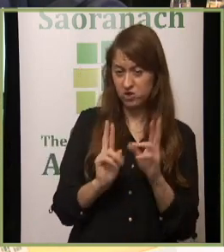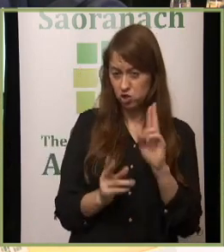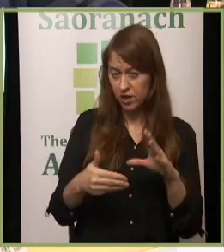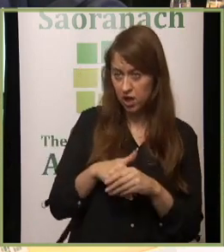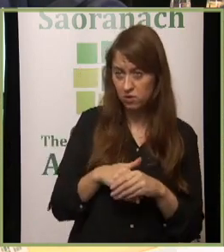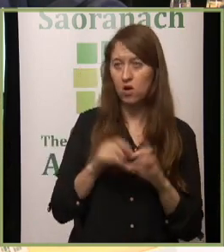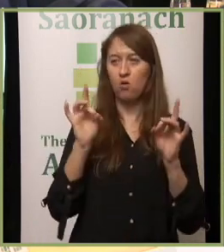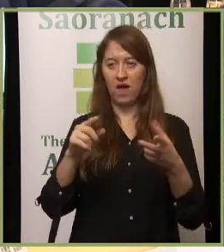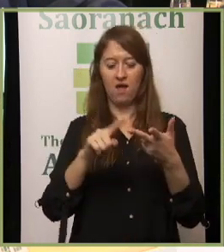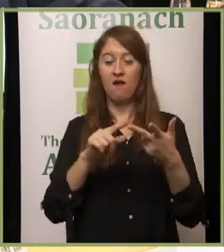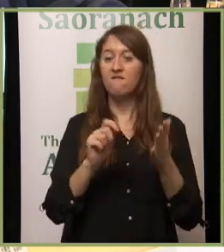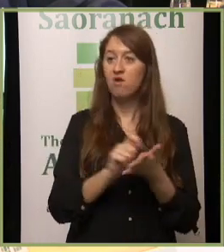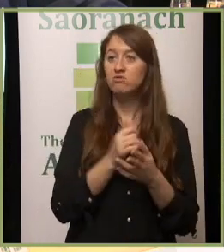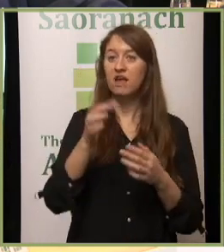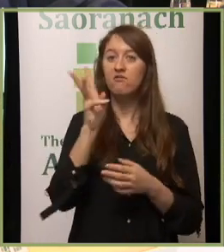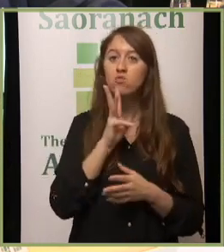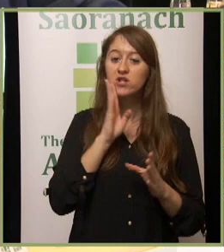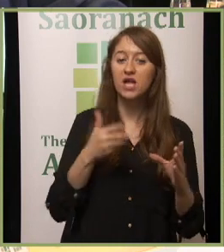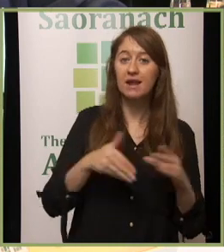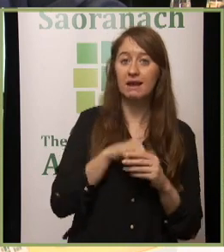Okay, so all those in favour of